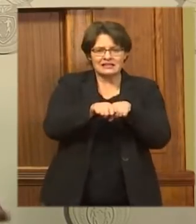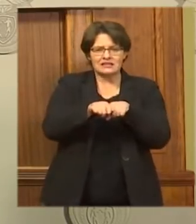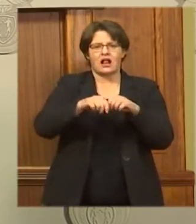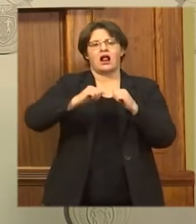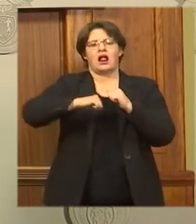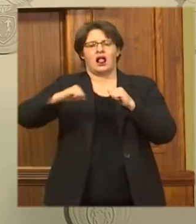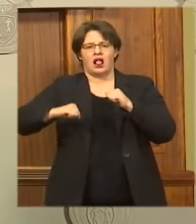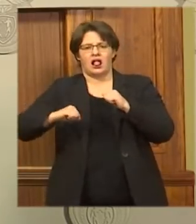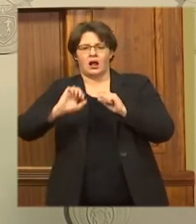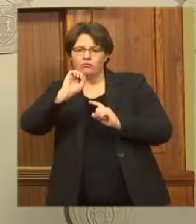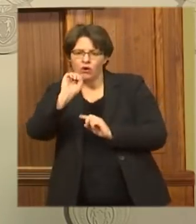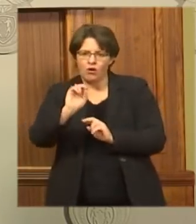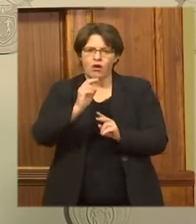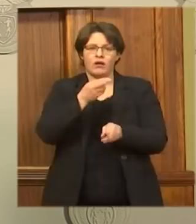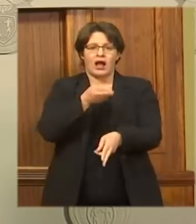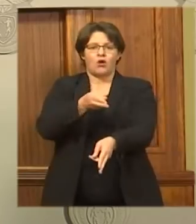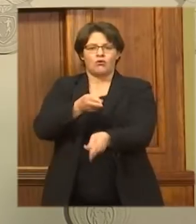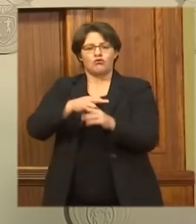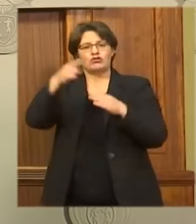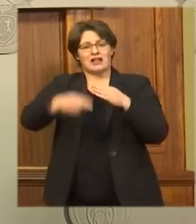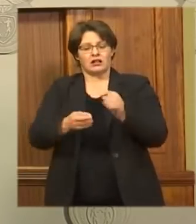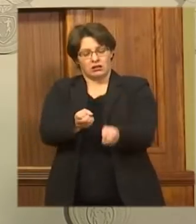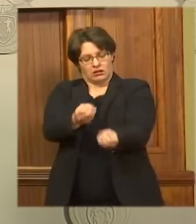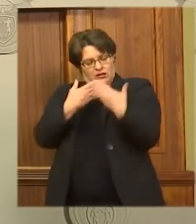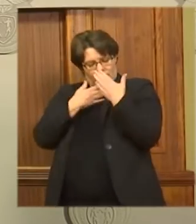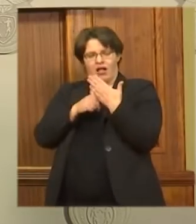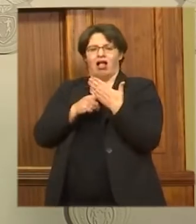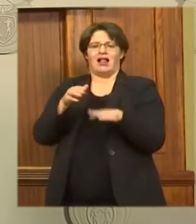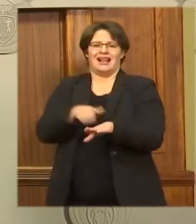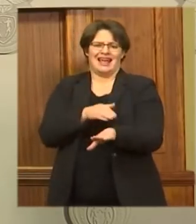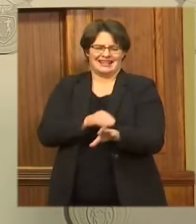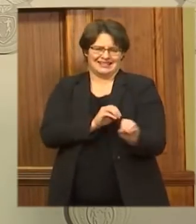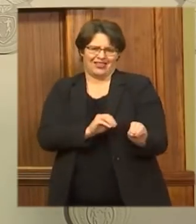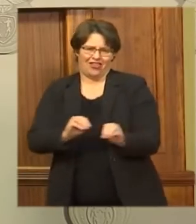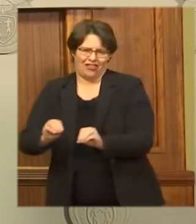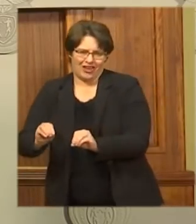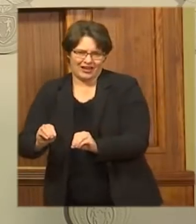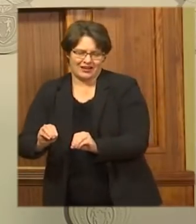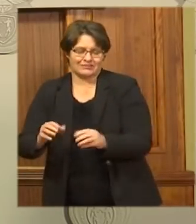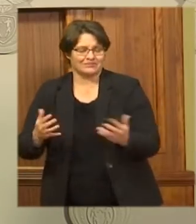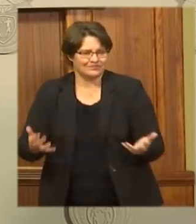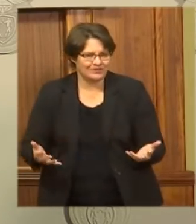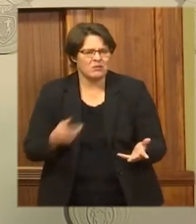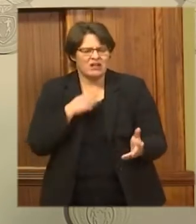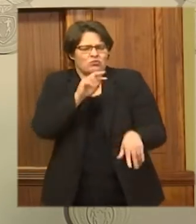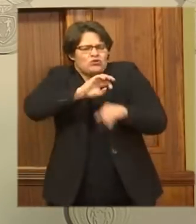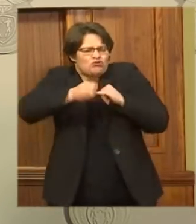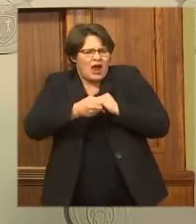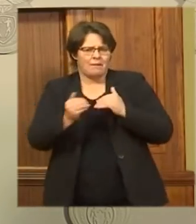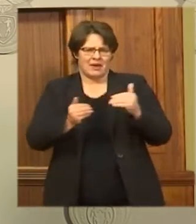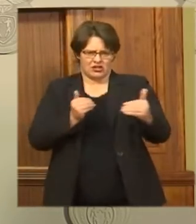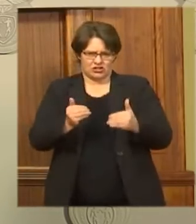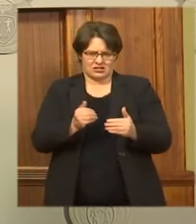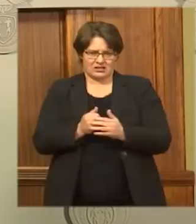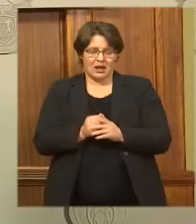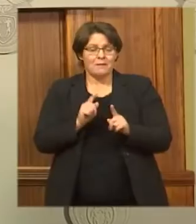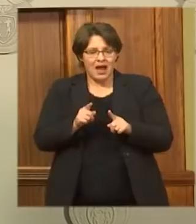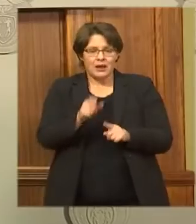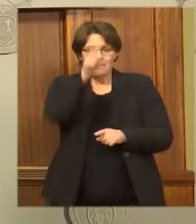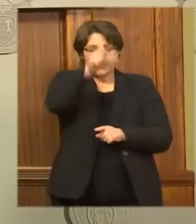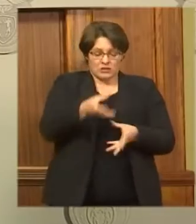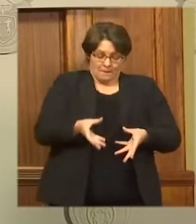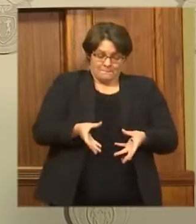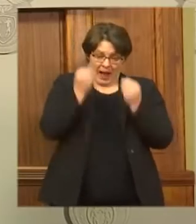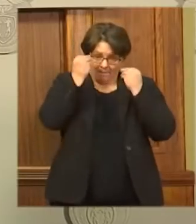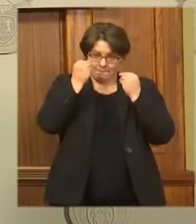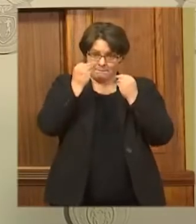we are addressing this. This has severe implications for effectively managing patients with infection as well